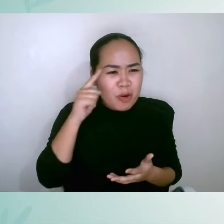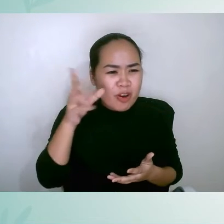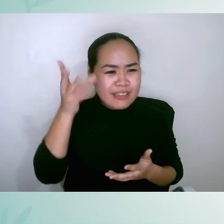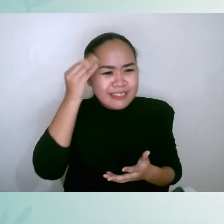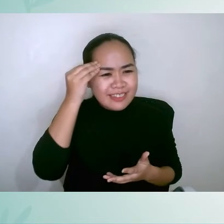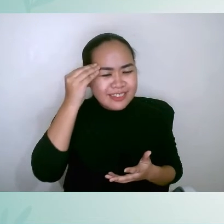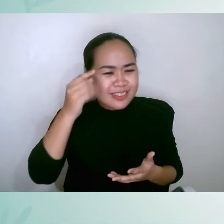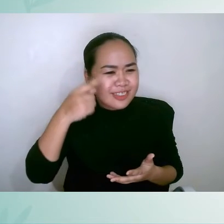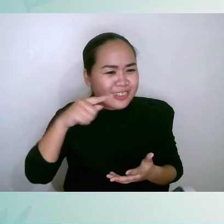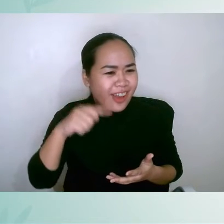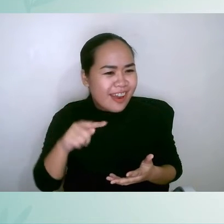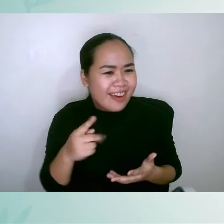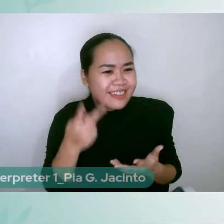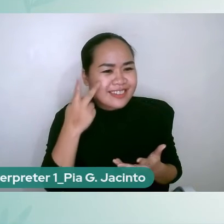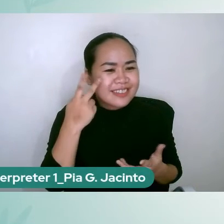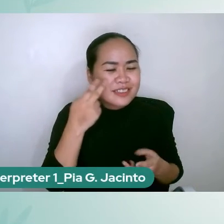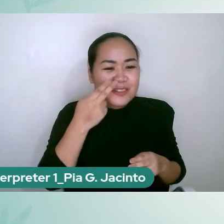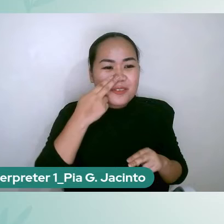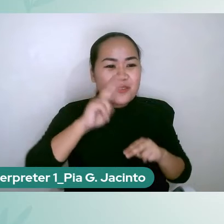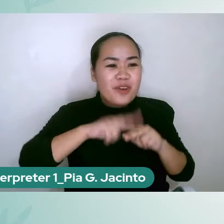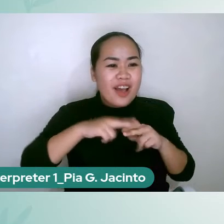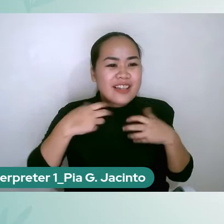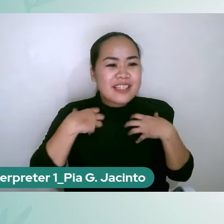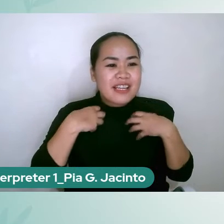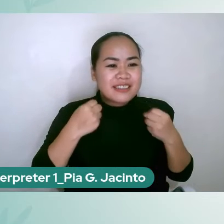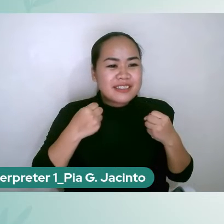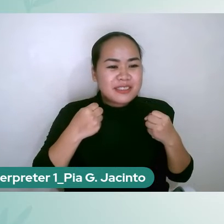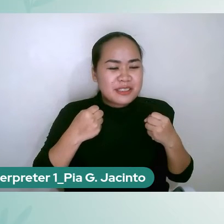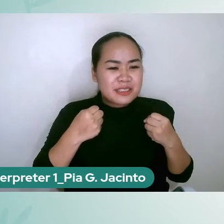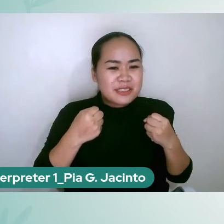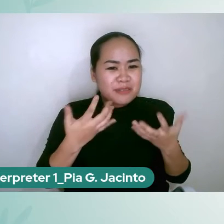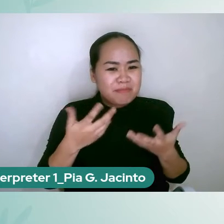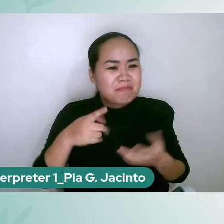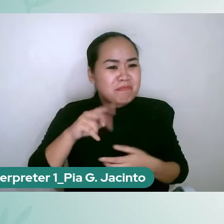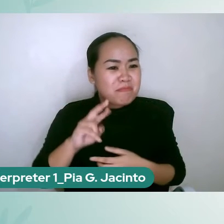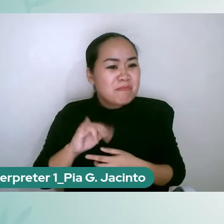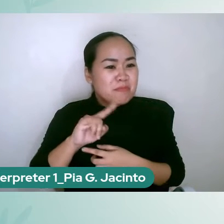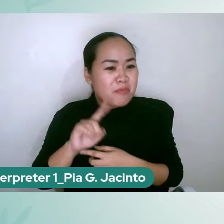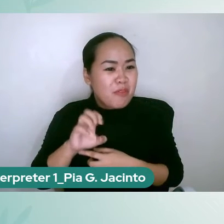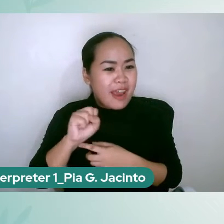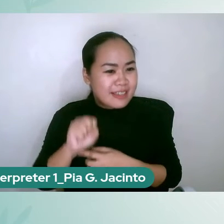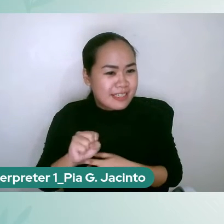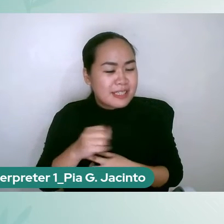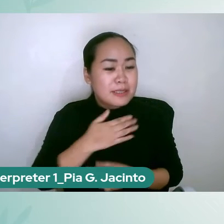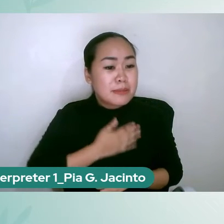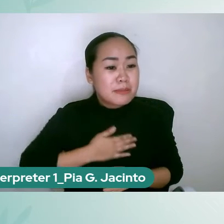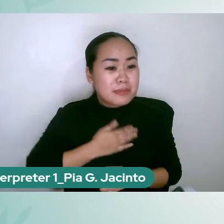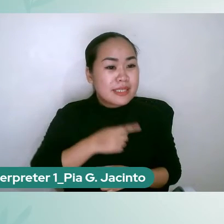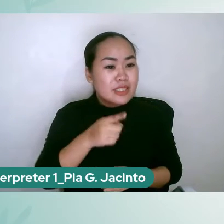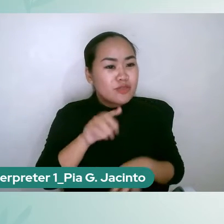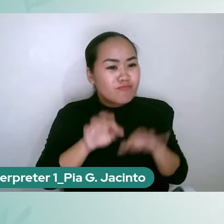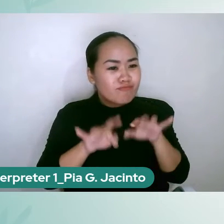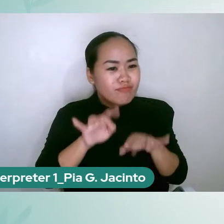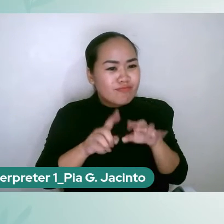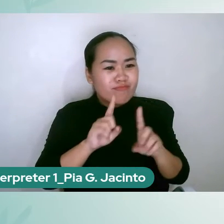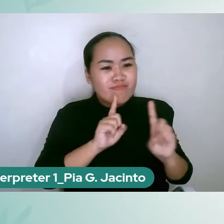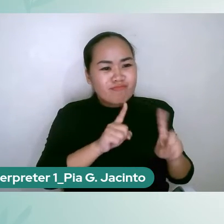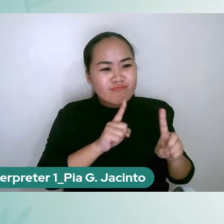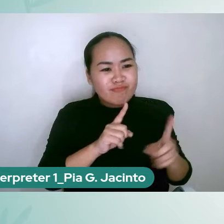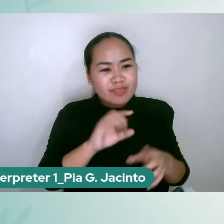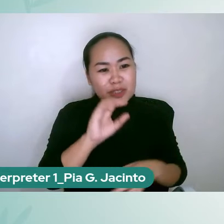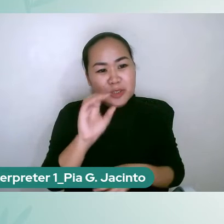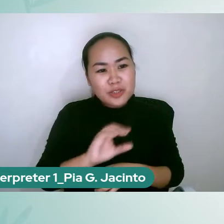will be fun, healthy prizes for winners. So type in your answers on Zoom and also on Facebook. Okay, here we